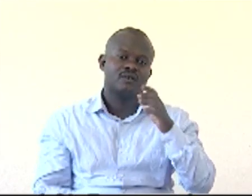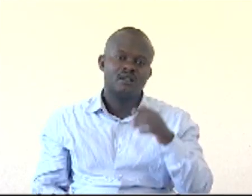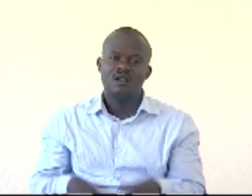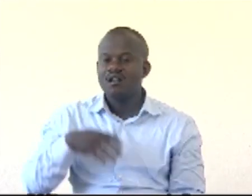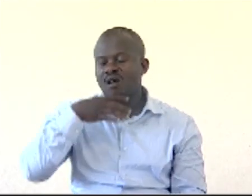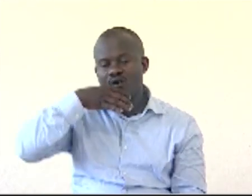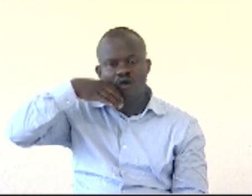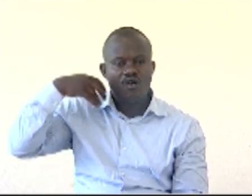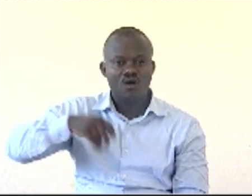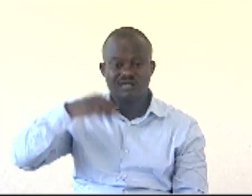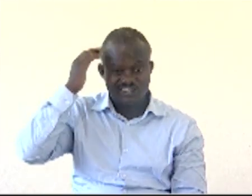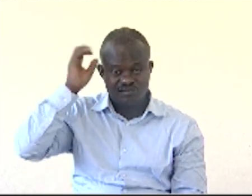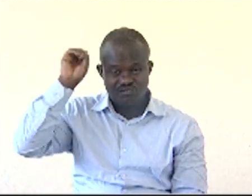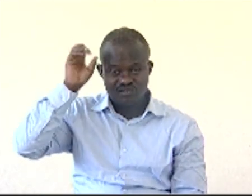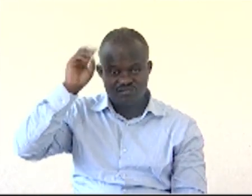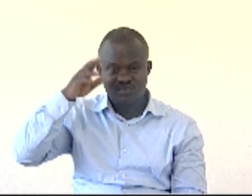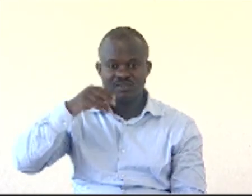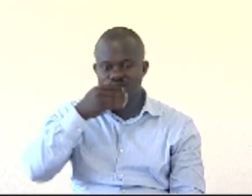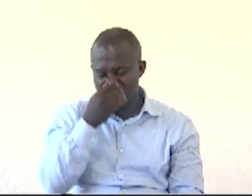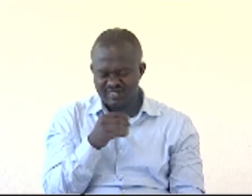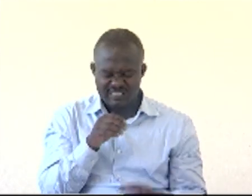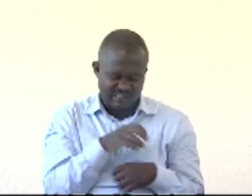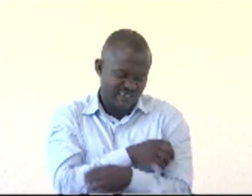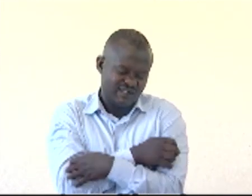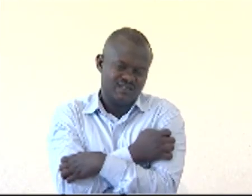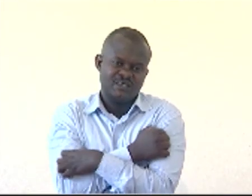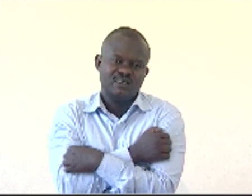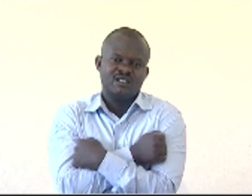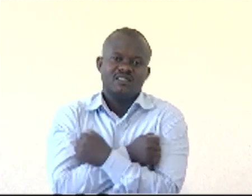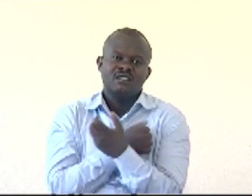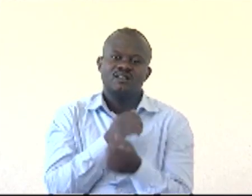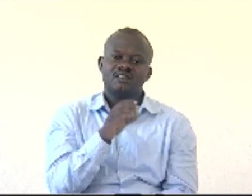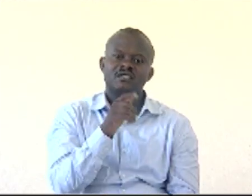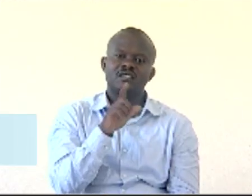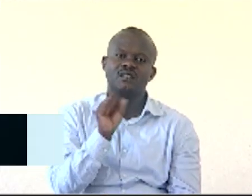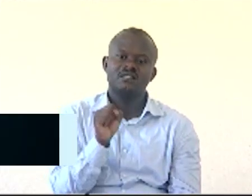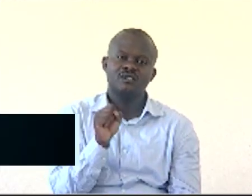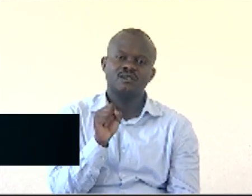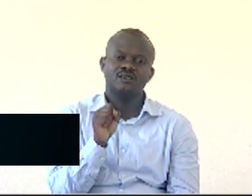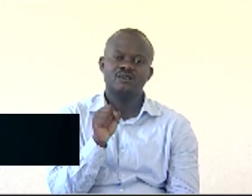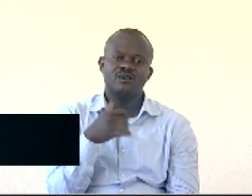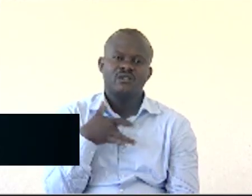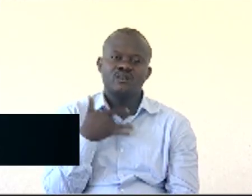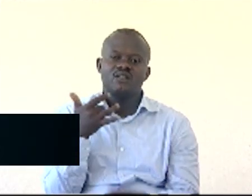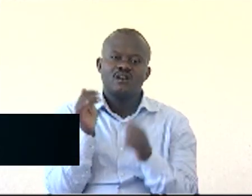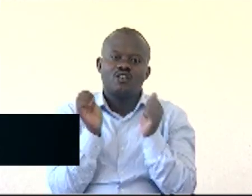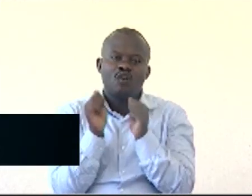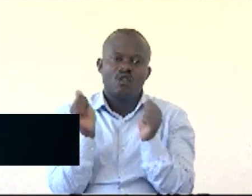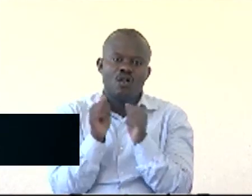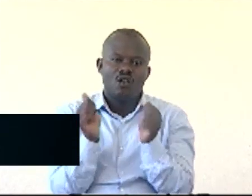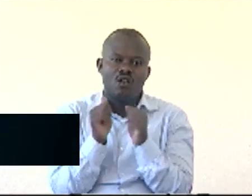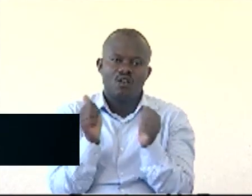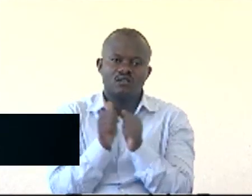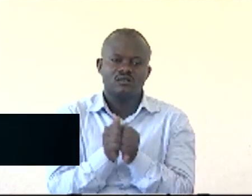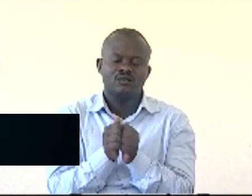Fever, headache, muscle pain, chills here, that's why you feel cold. You